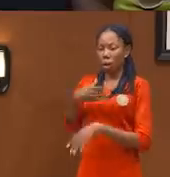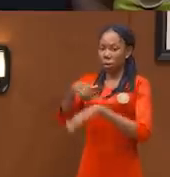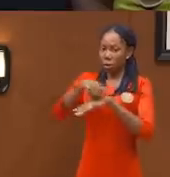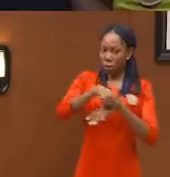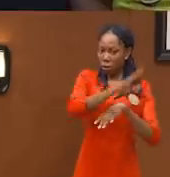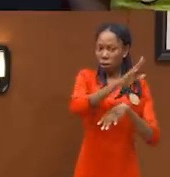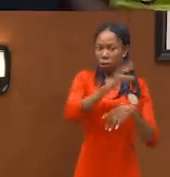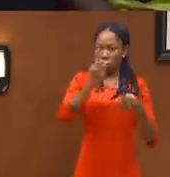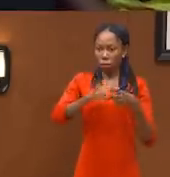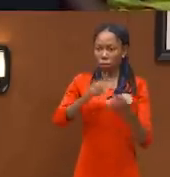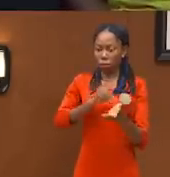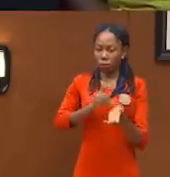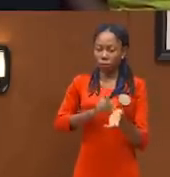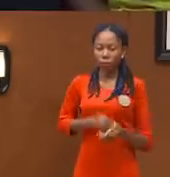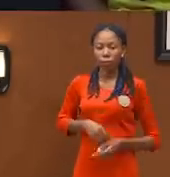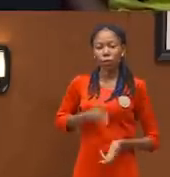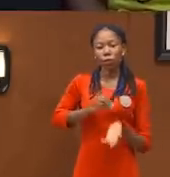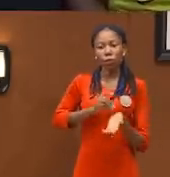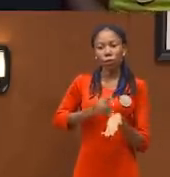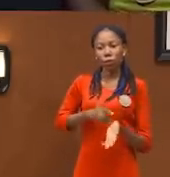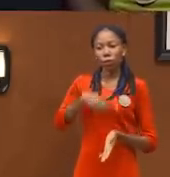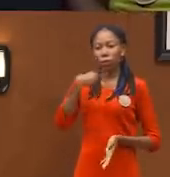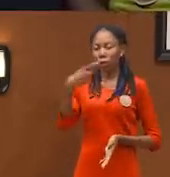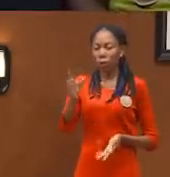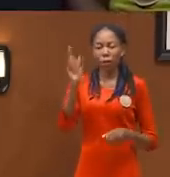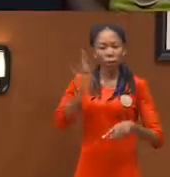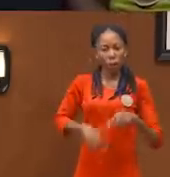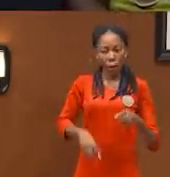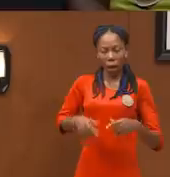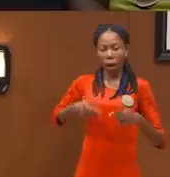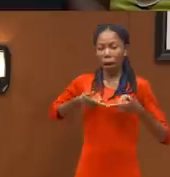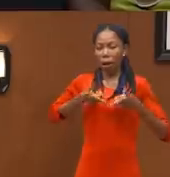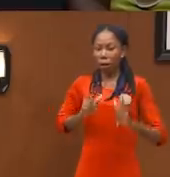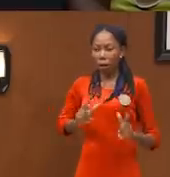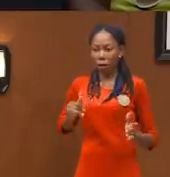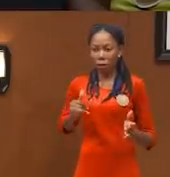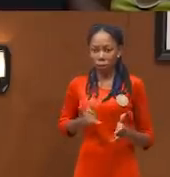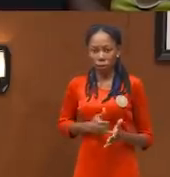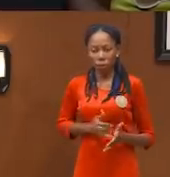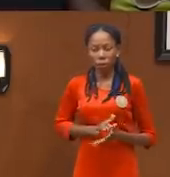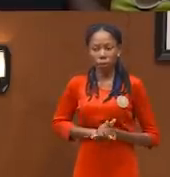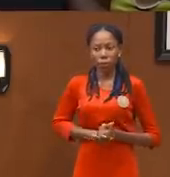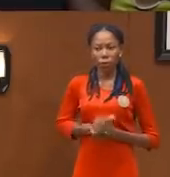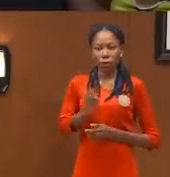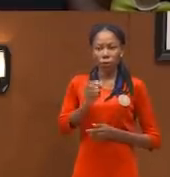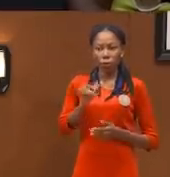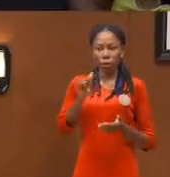money. She said no, that she can't let us go. I said okay. Then that